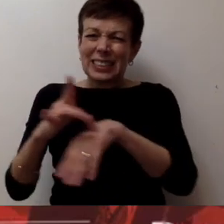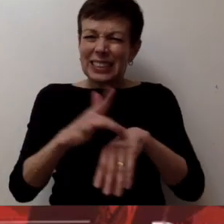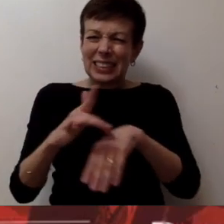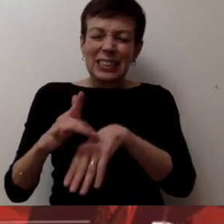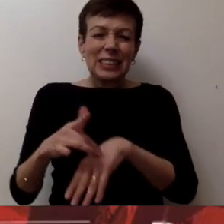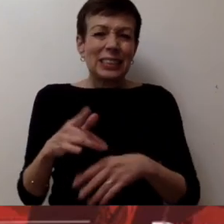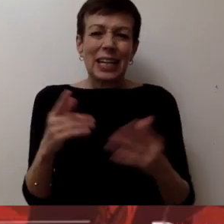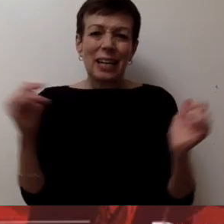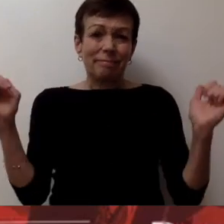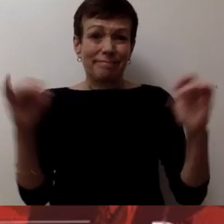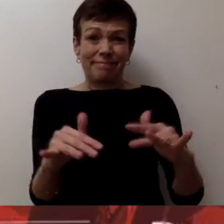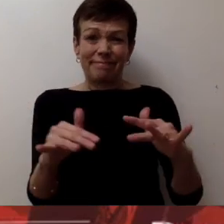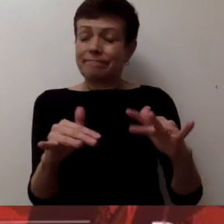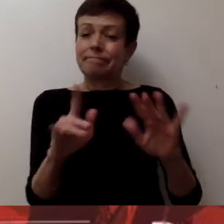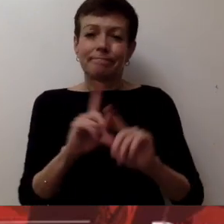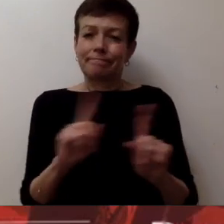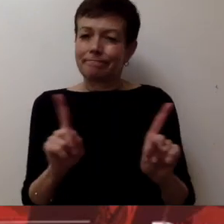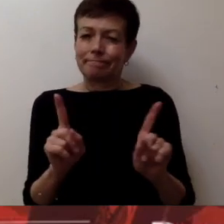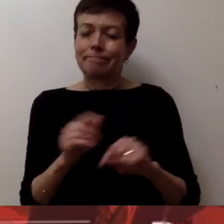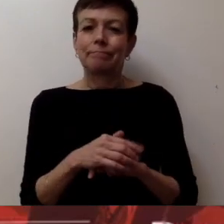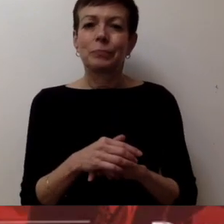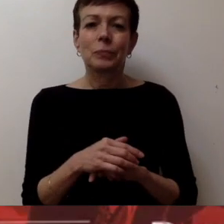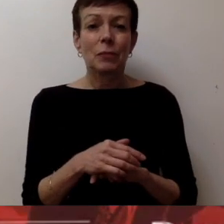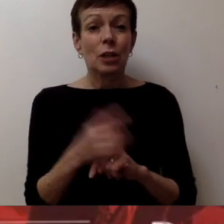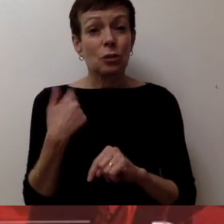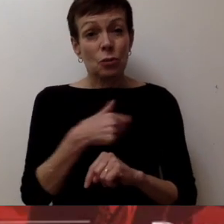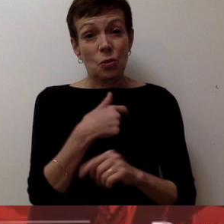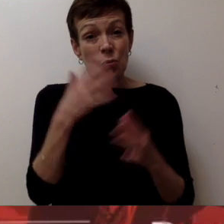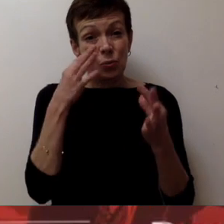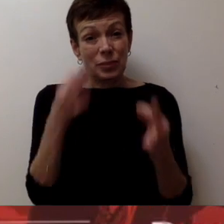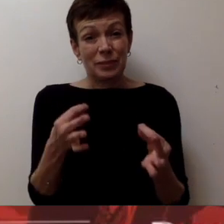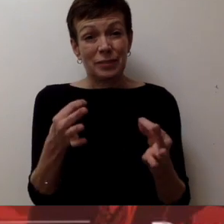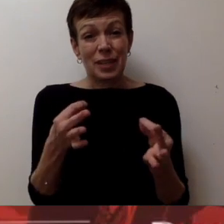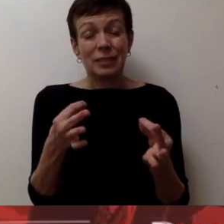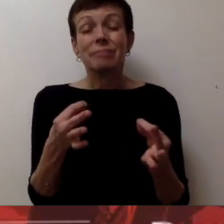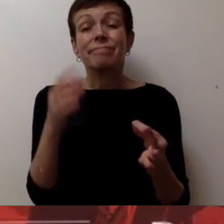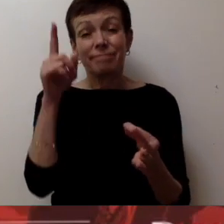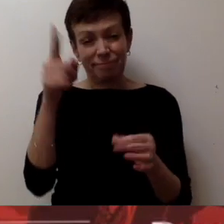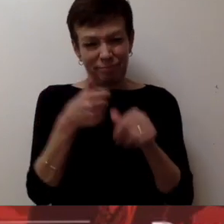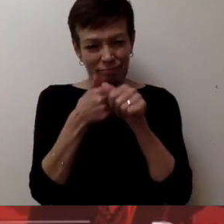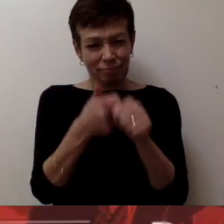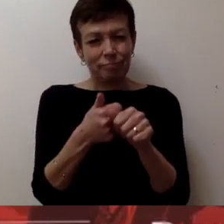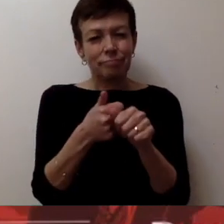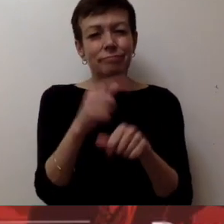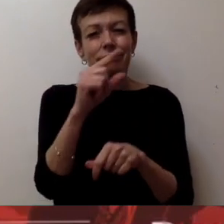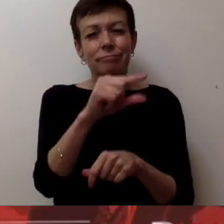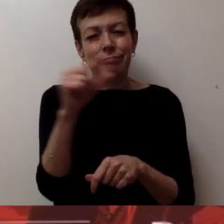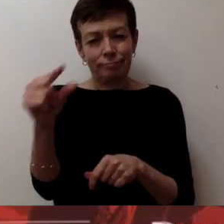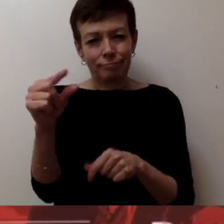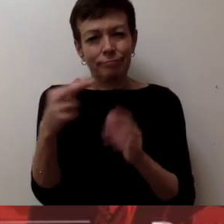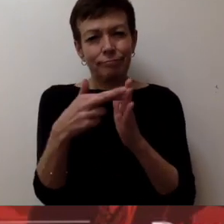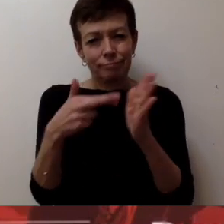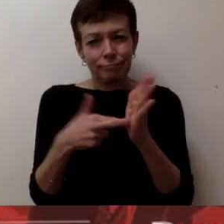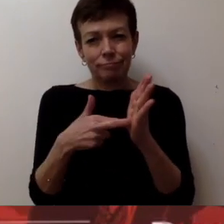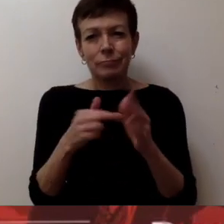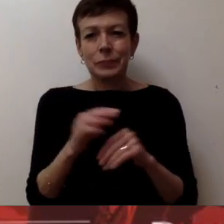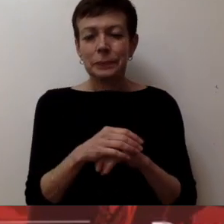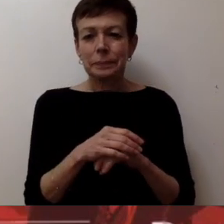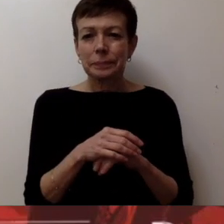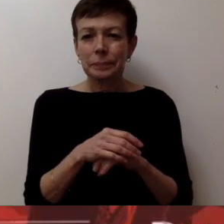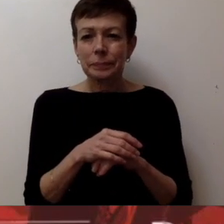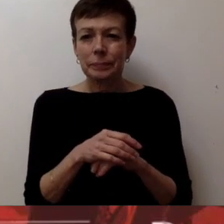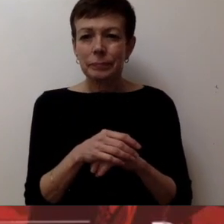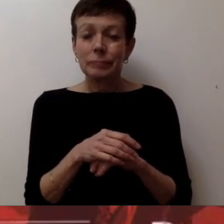multiple person gatherings. At this time, we made this decision based on public health restrictions and guidance. As